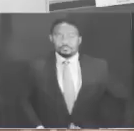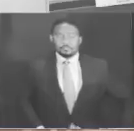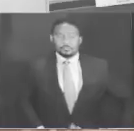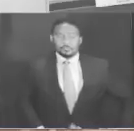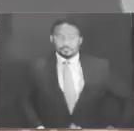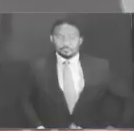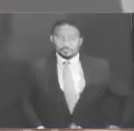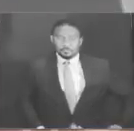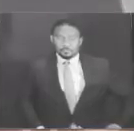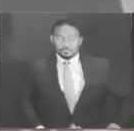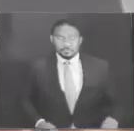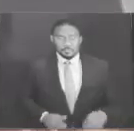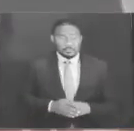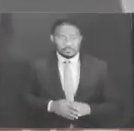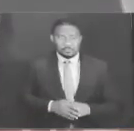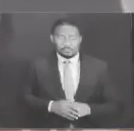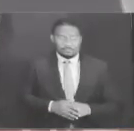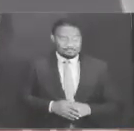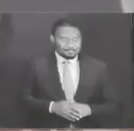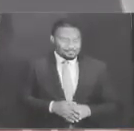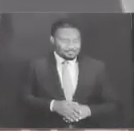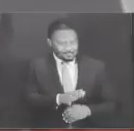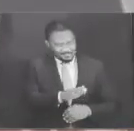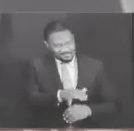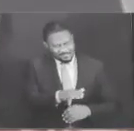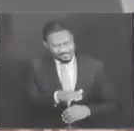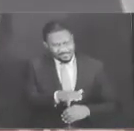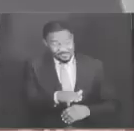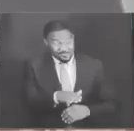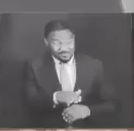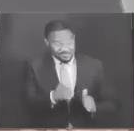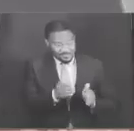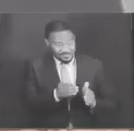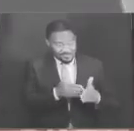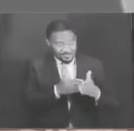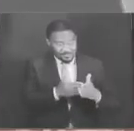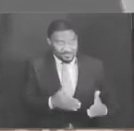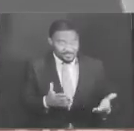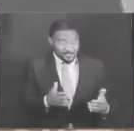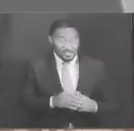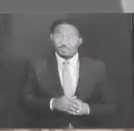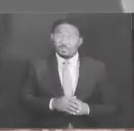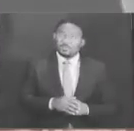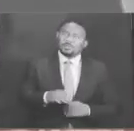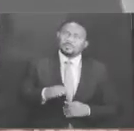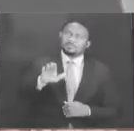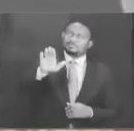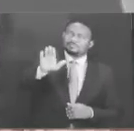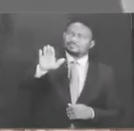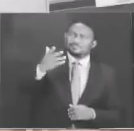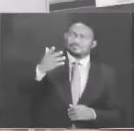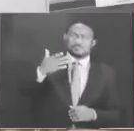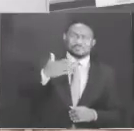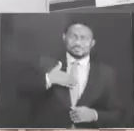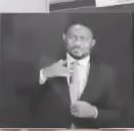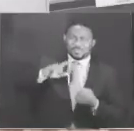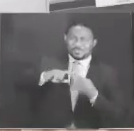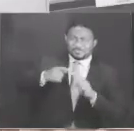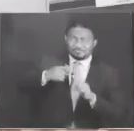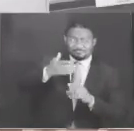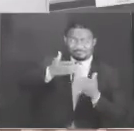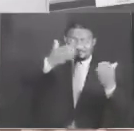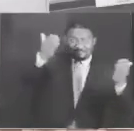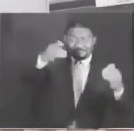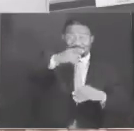Honorable Minority Leader. Mr. Speaker, please. To the extent, Mr. Speaker, yes. My colleagues behind were